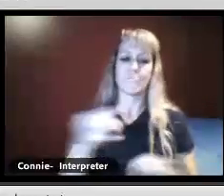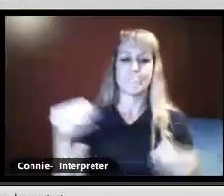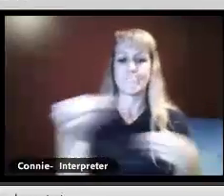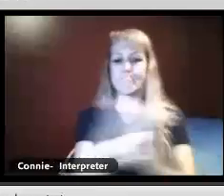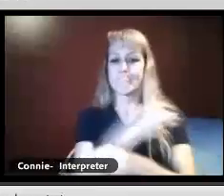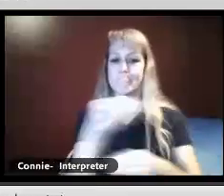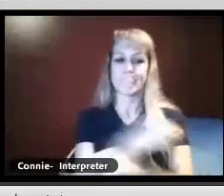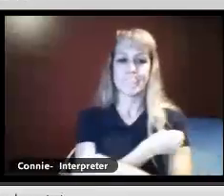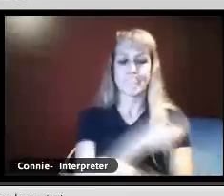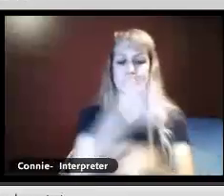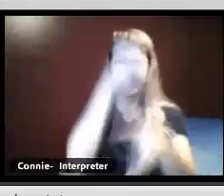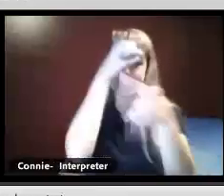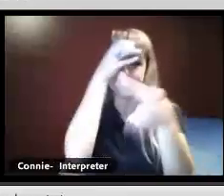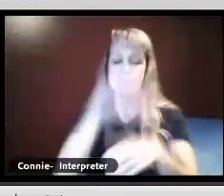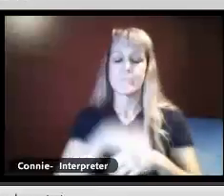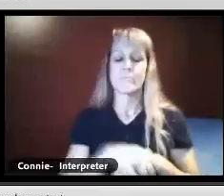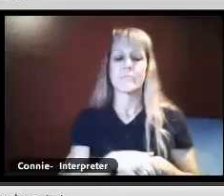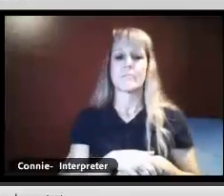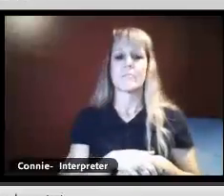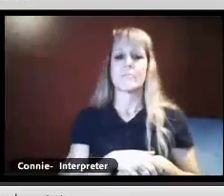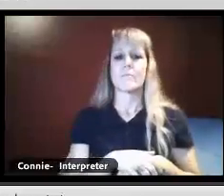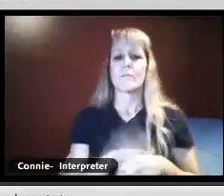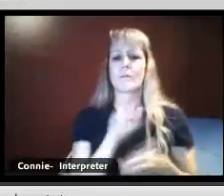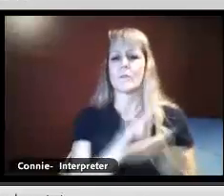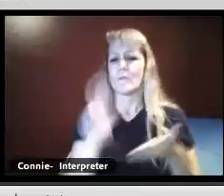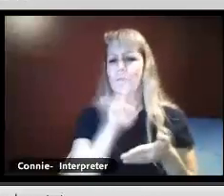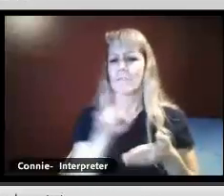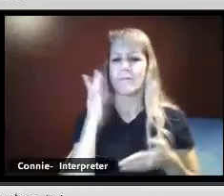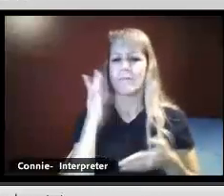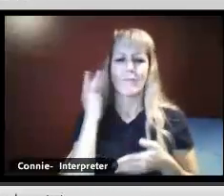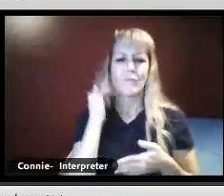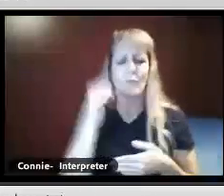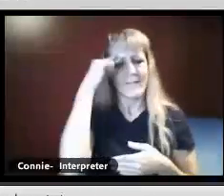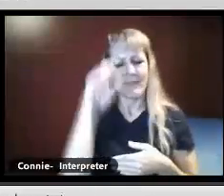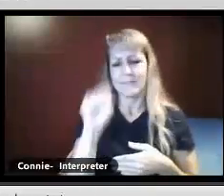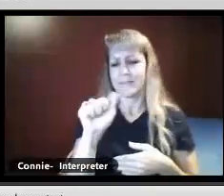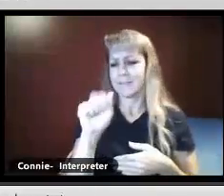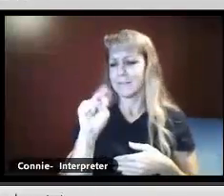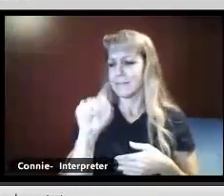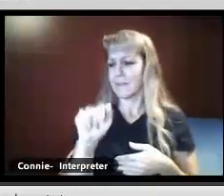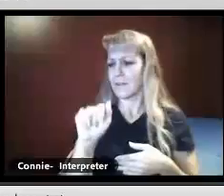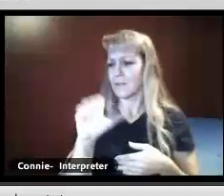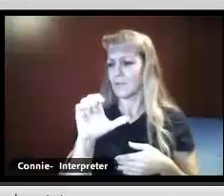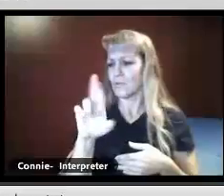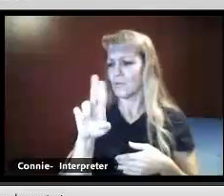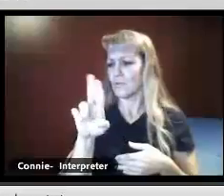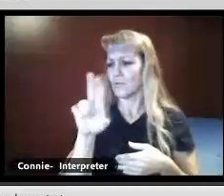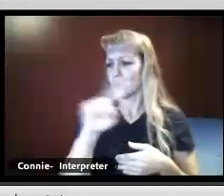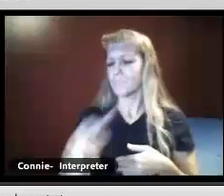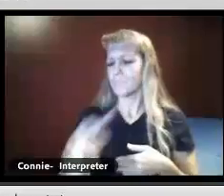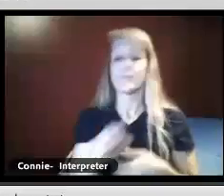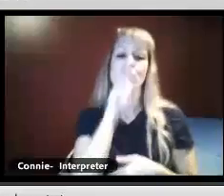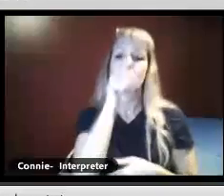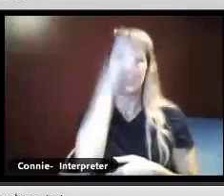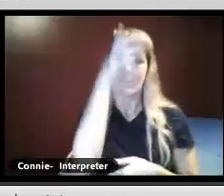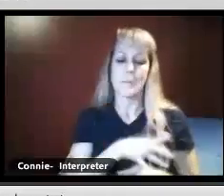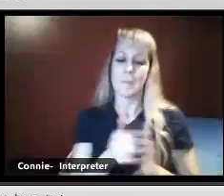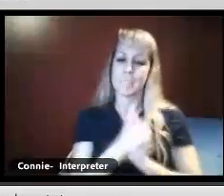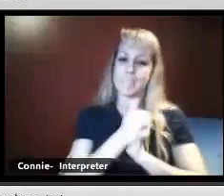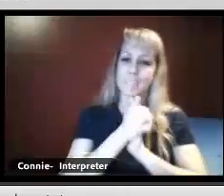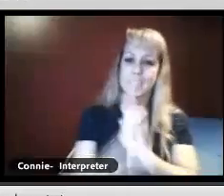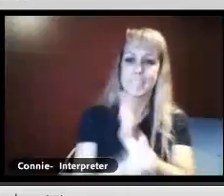University of California, Santa Cruz. But in the 1960s, in addition, he's gifted in so many ways that it's really